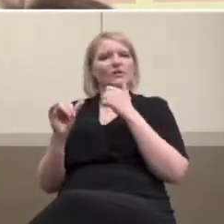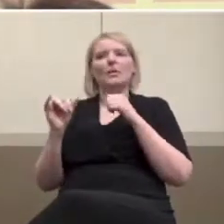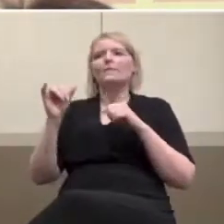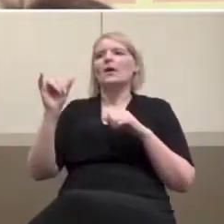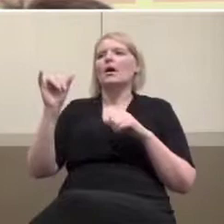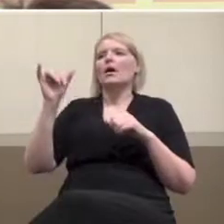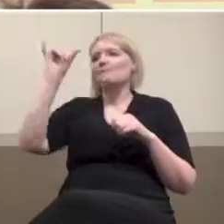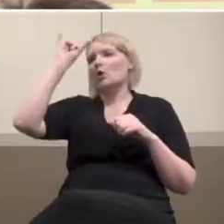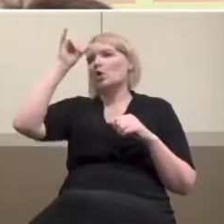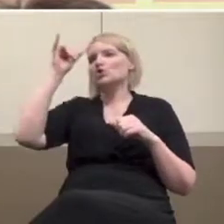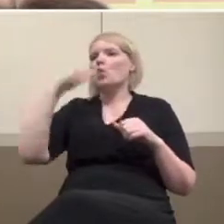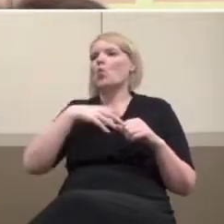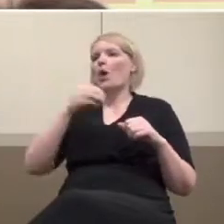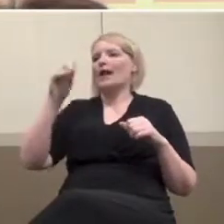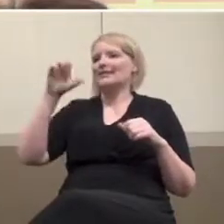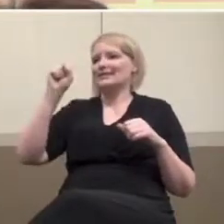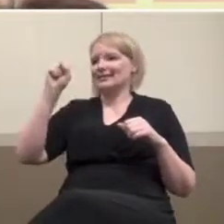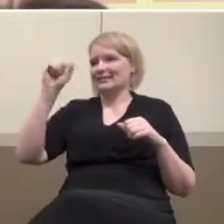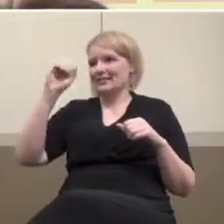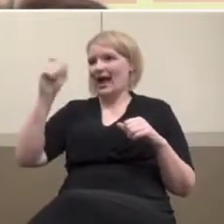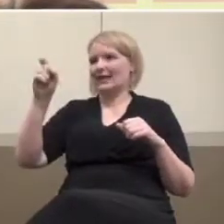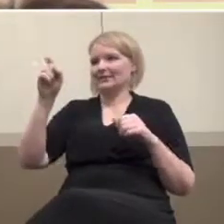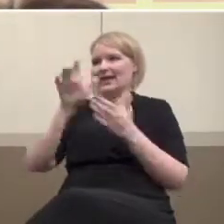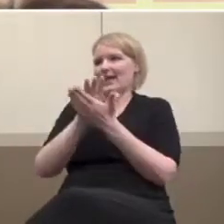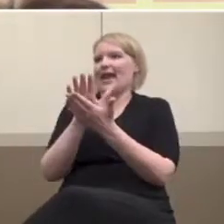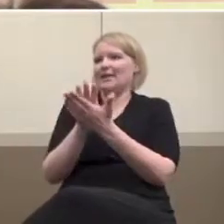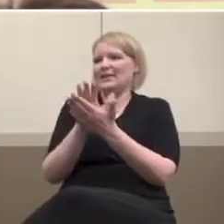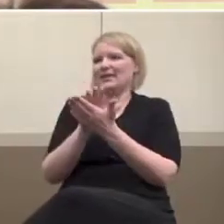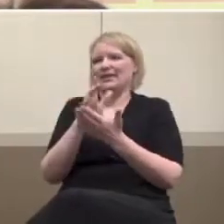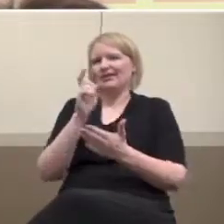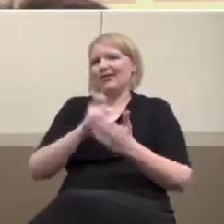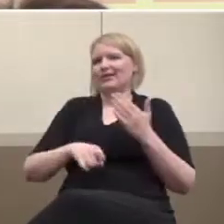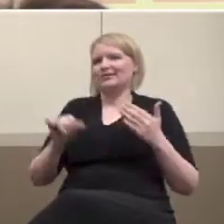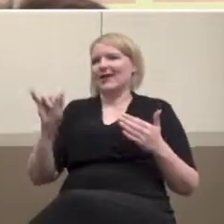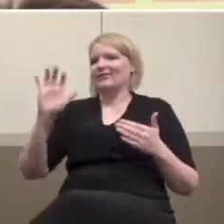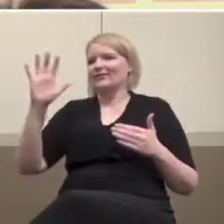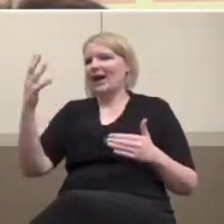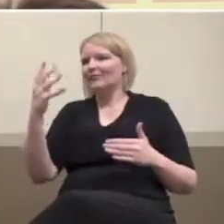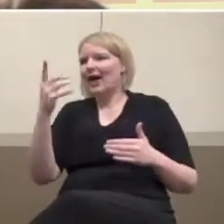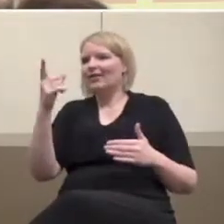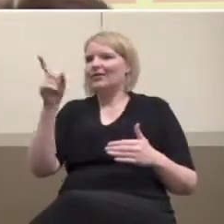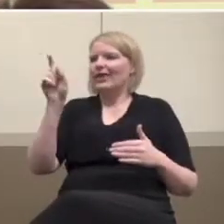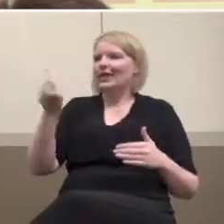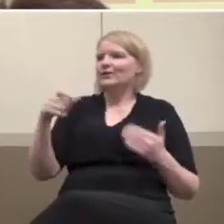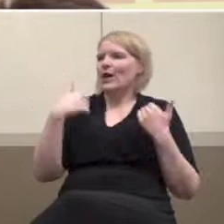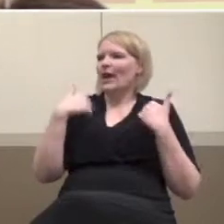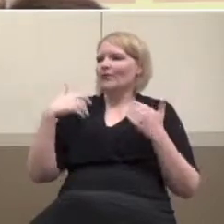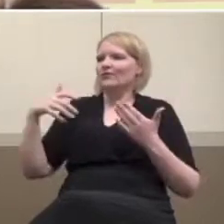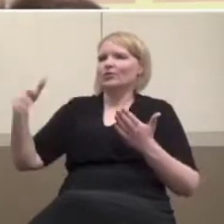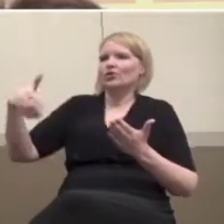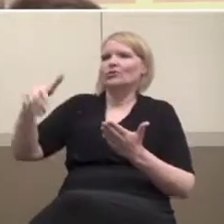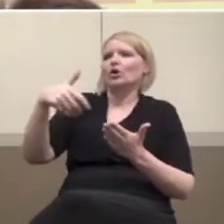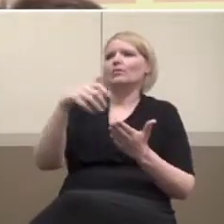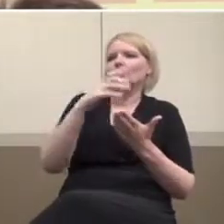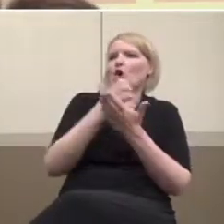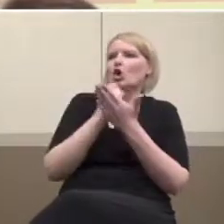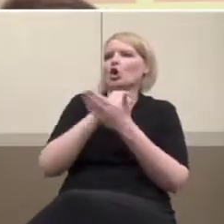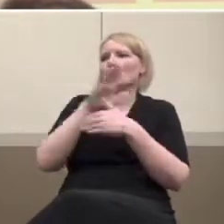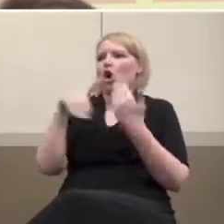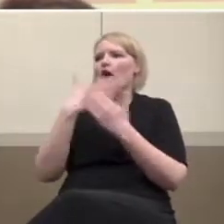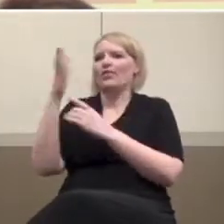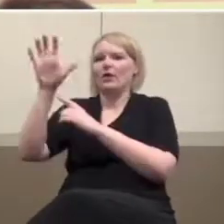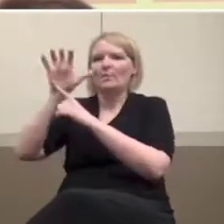Sox Academy. So it cost the kids like $5, and they had to have so many Panther Paws. So that was a really cool one. They just did a